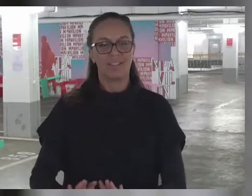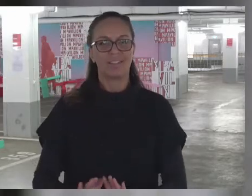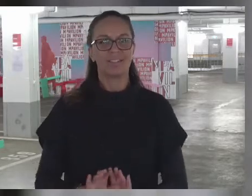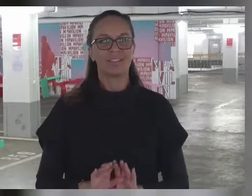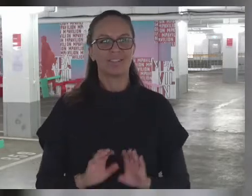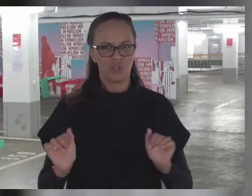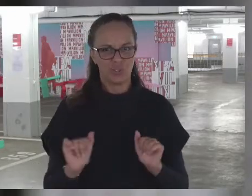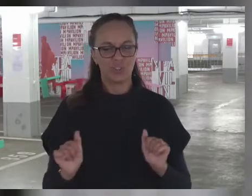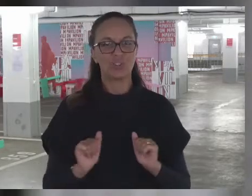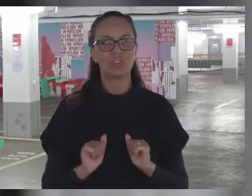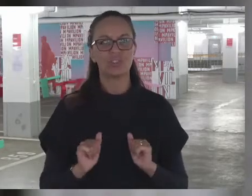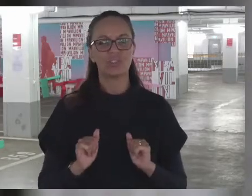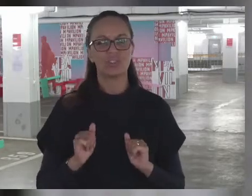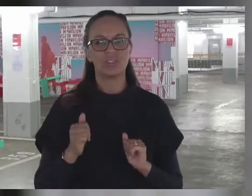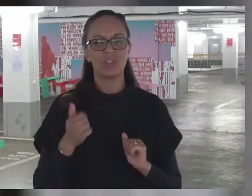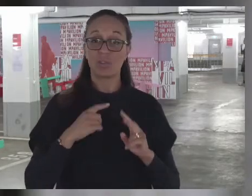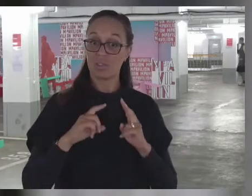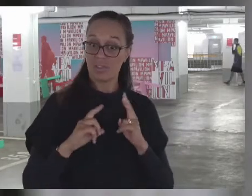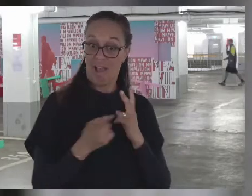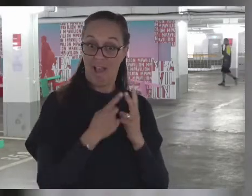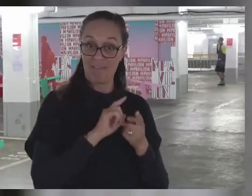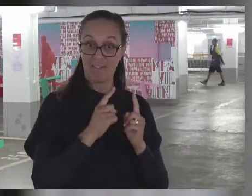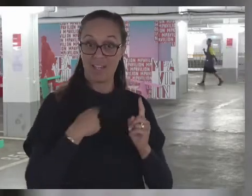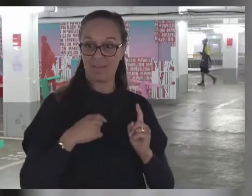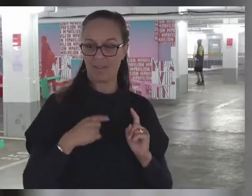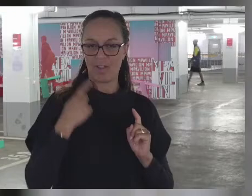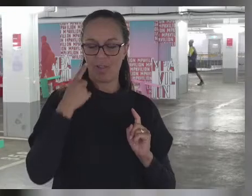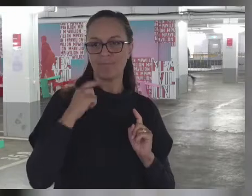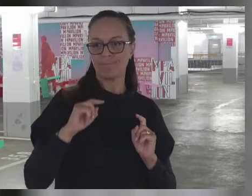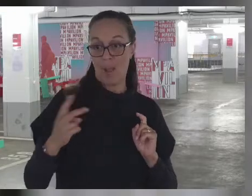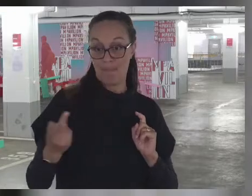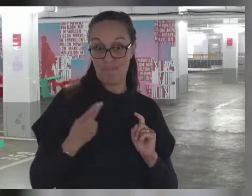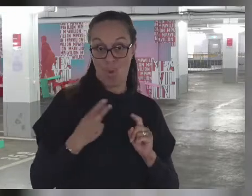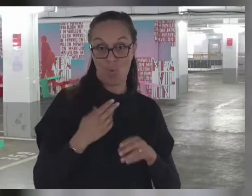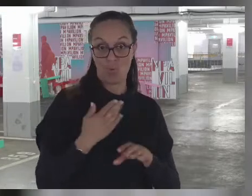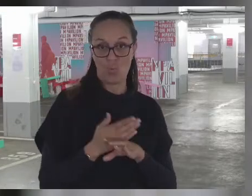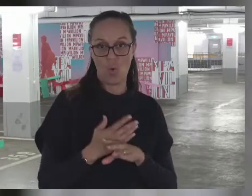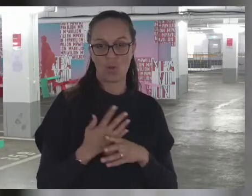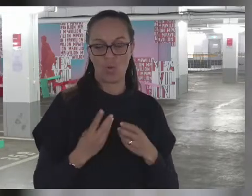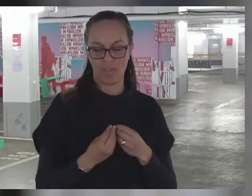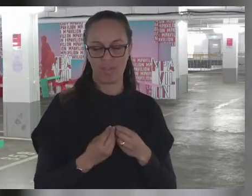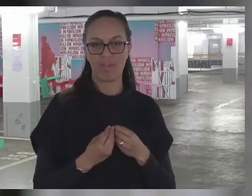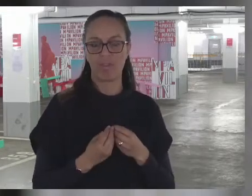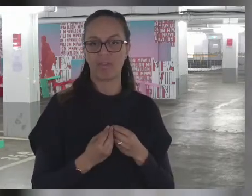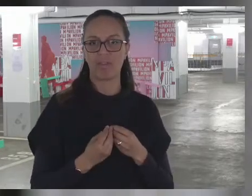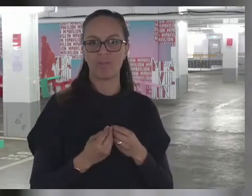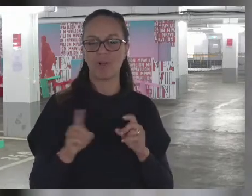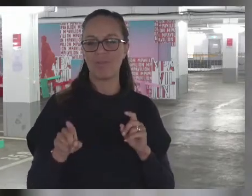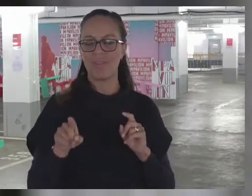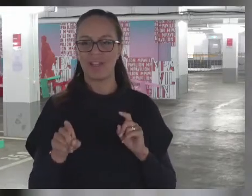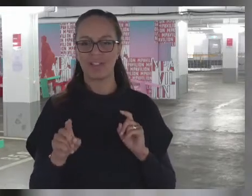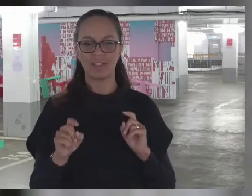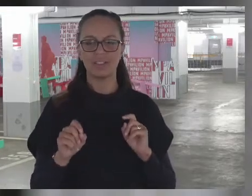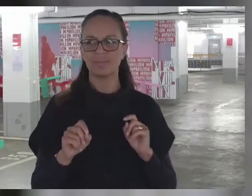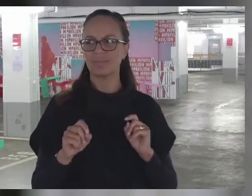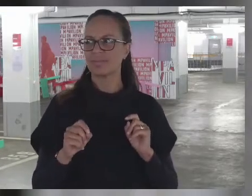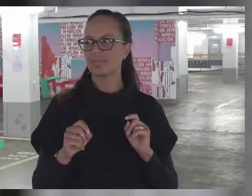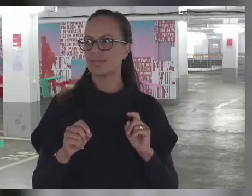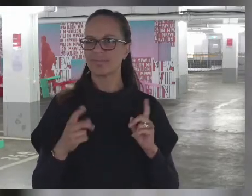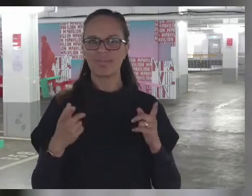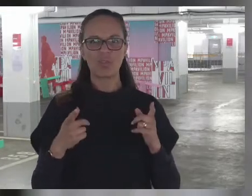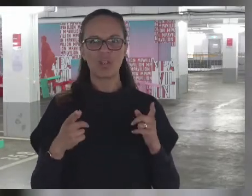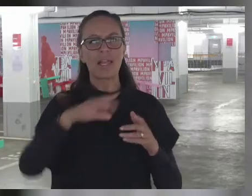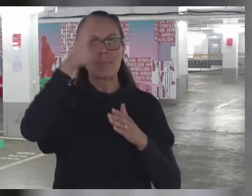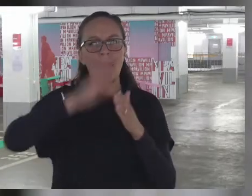another thing that I found that we both sort of work with this, the experiential nature of